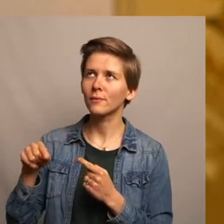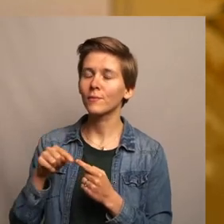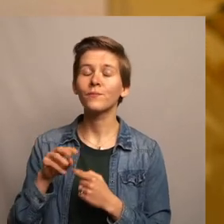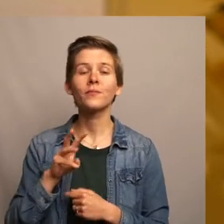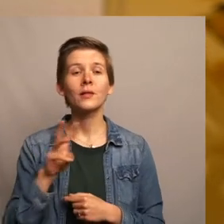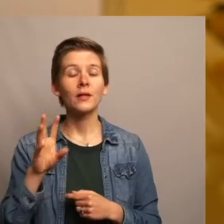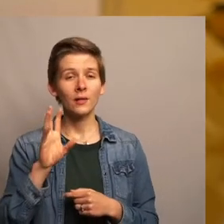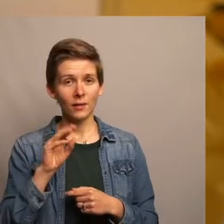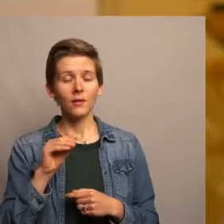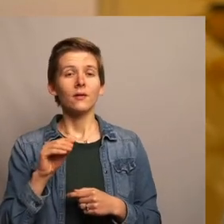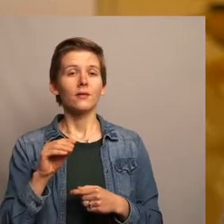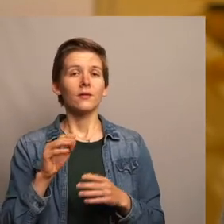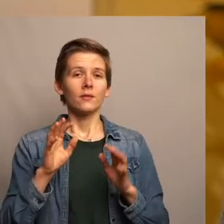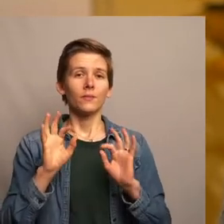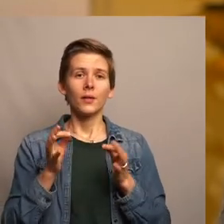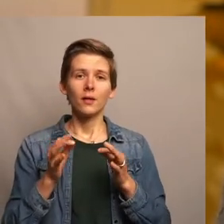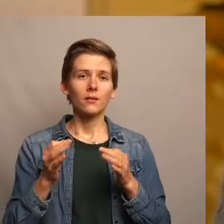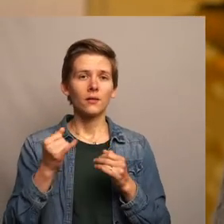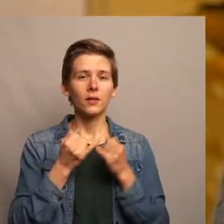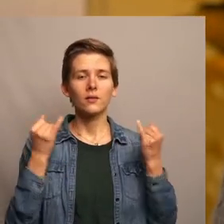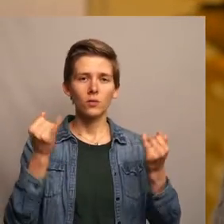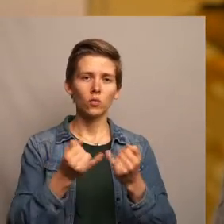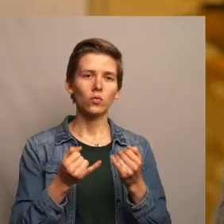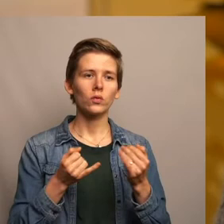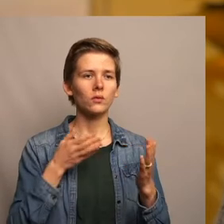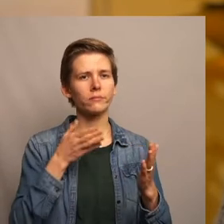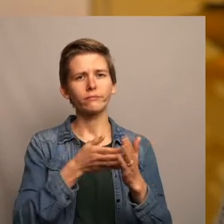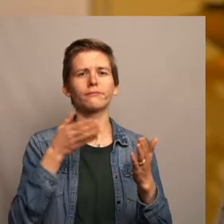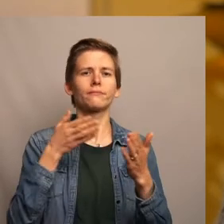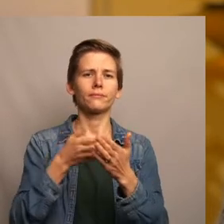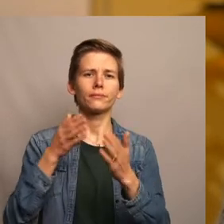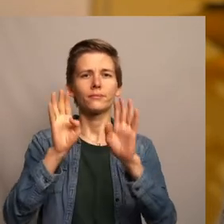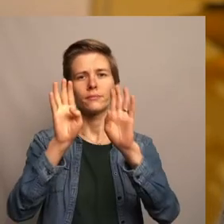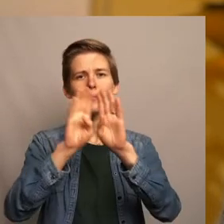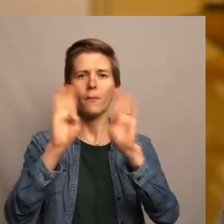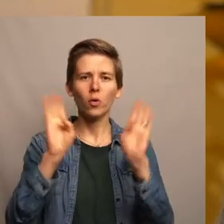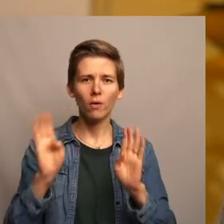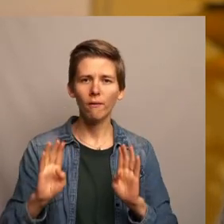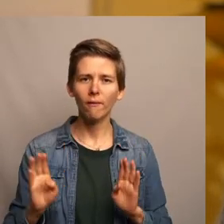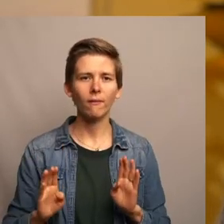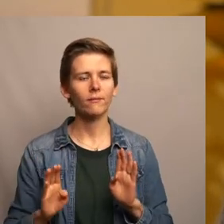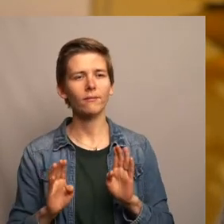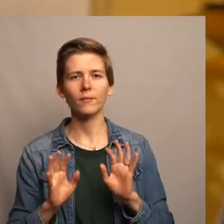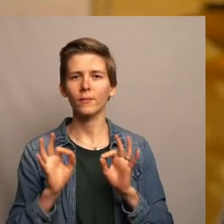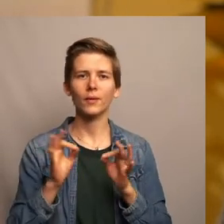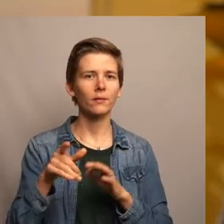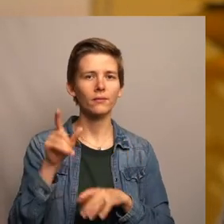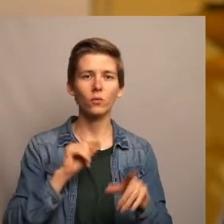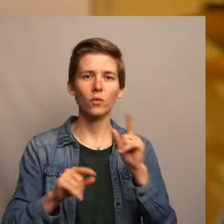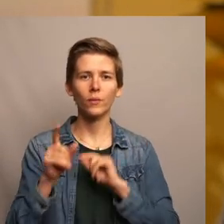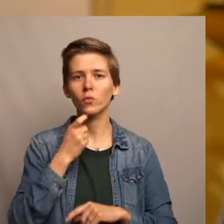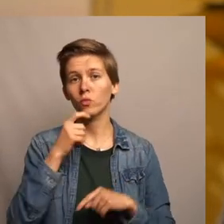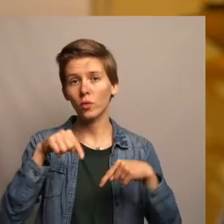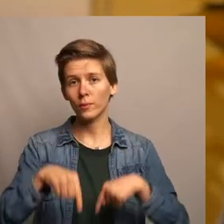barriers or, like, institutional obstacles on bureaucracy you've noticed here in Finland, what